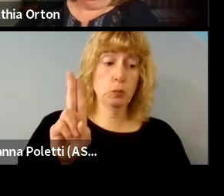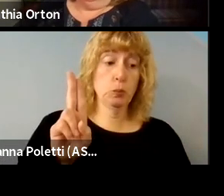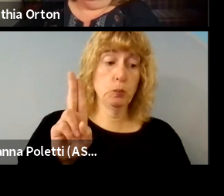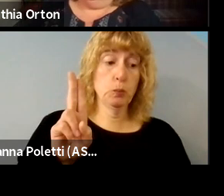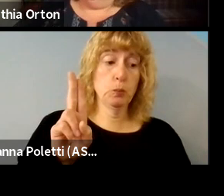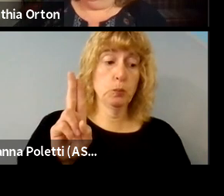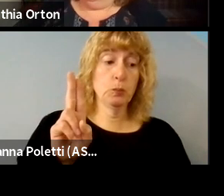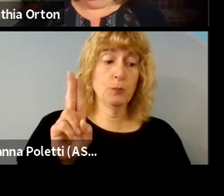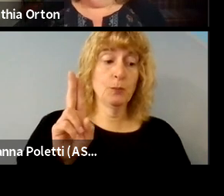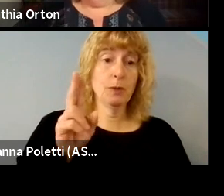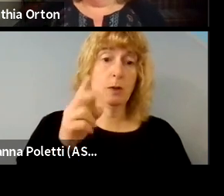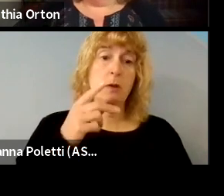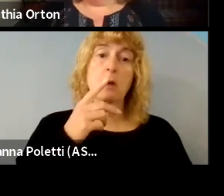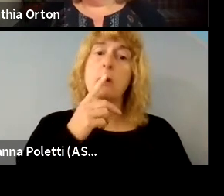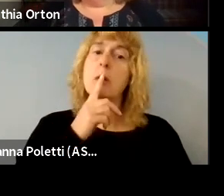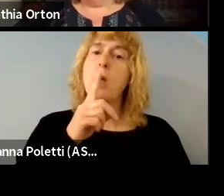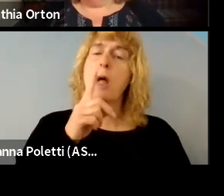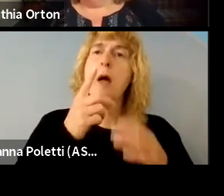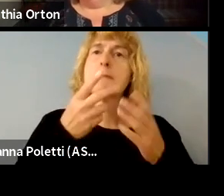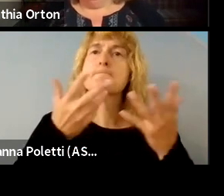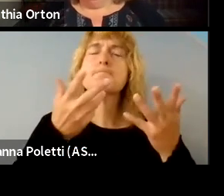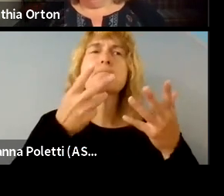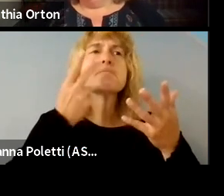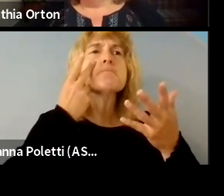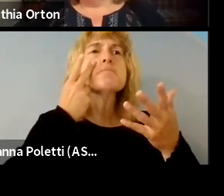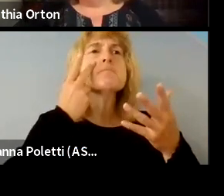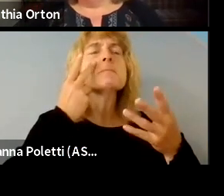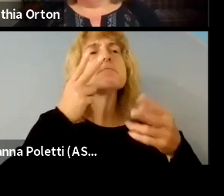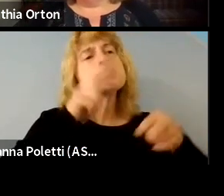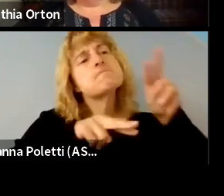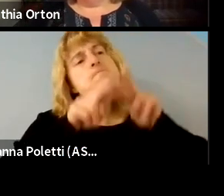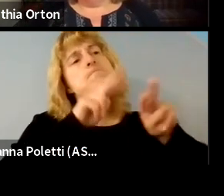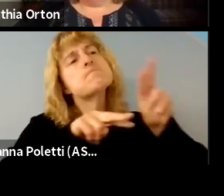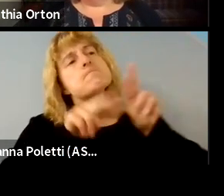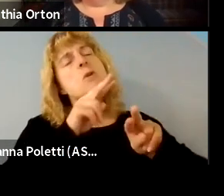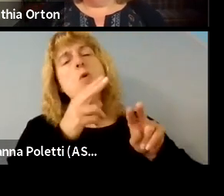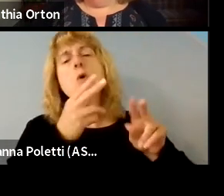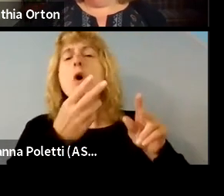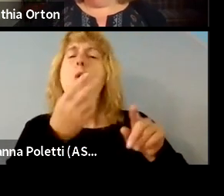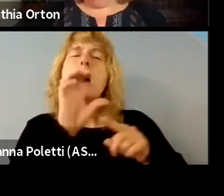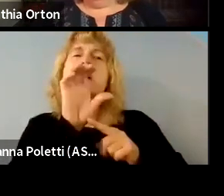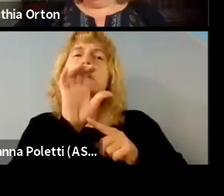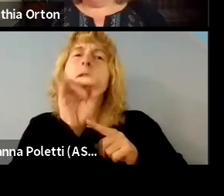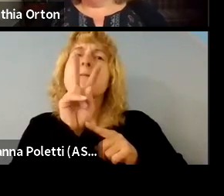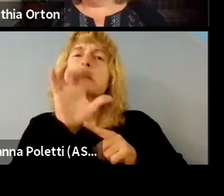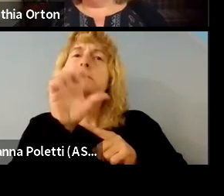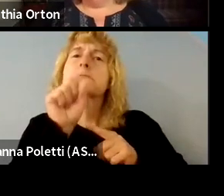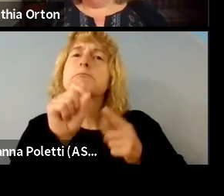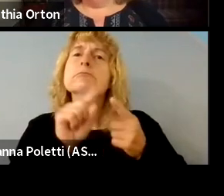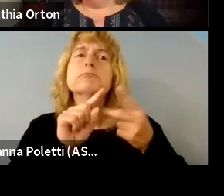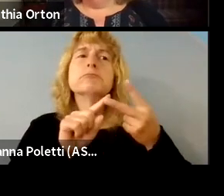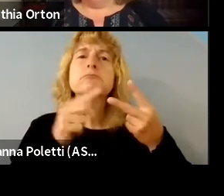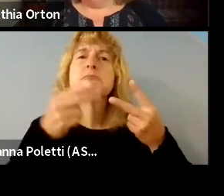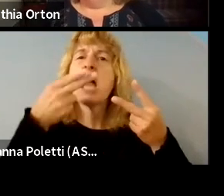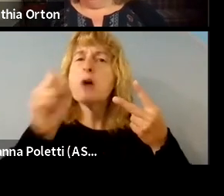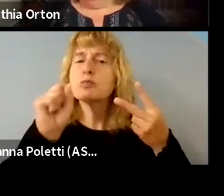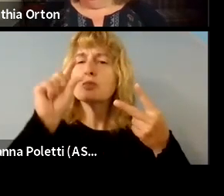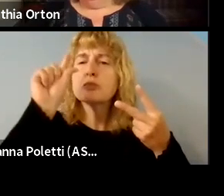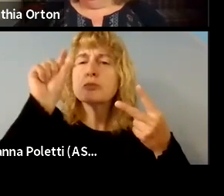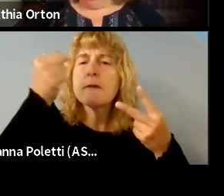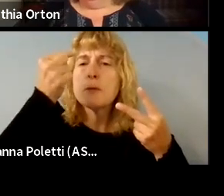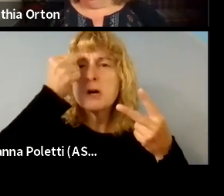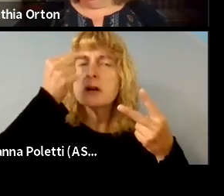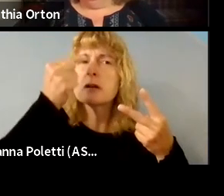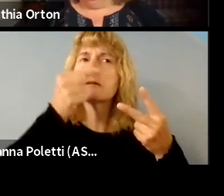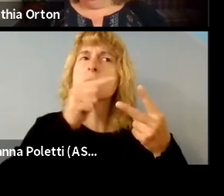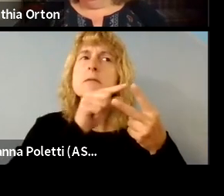we do kind of a review of civics or high school government. We make sure that students are aware of the three branches and how government works, and that's